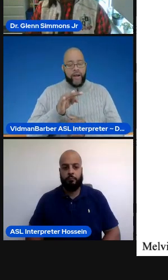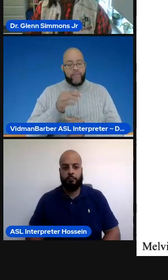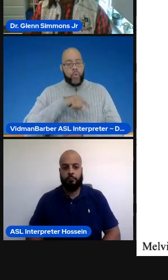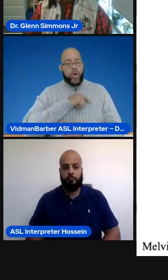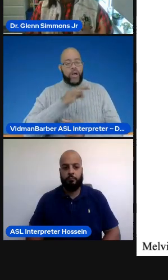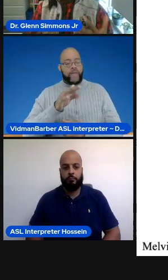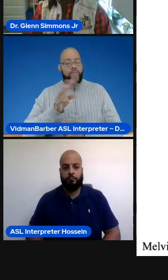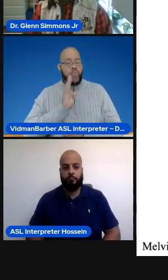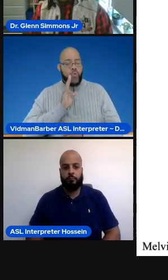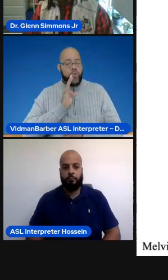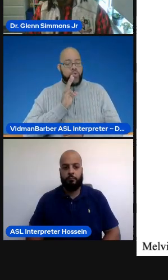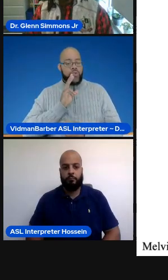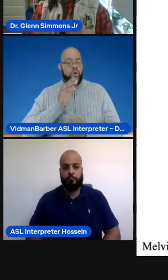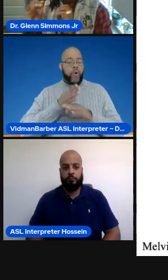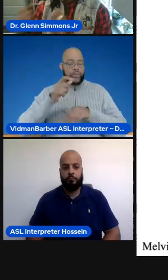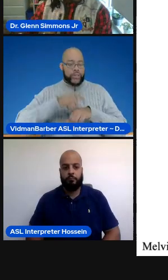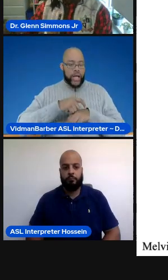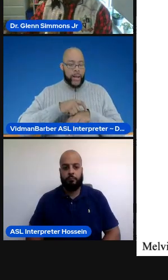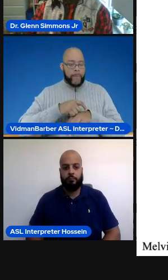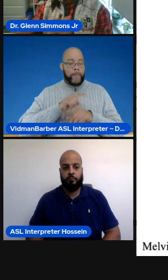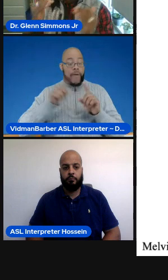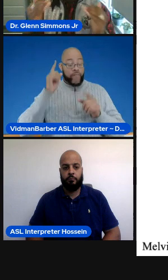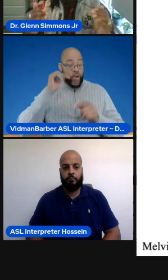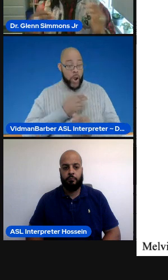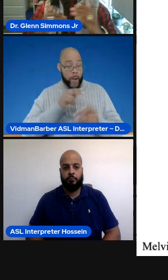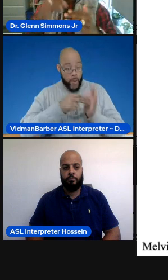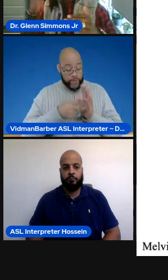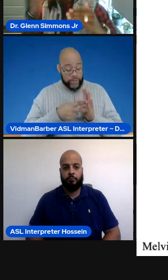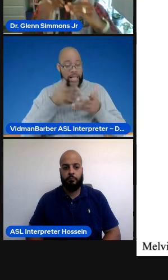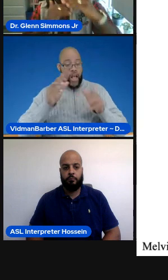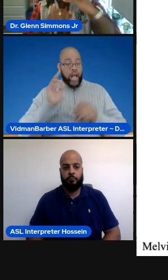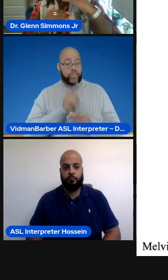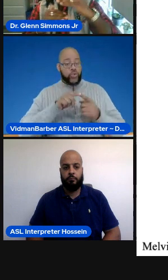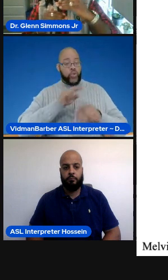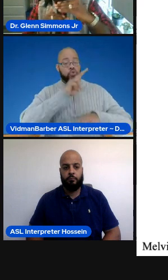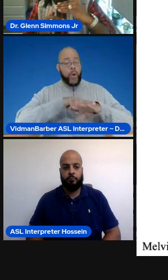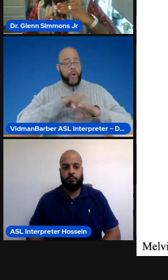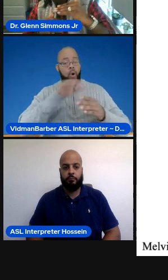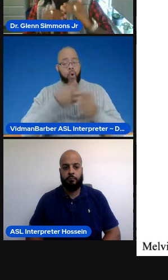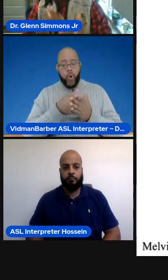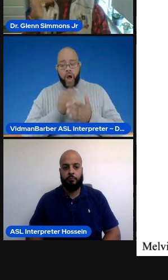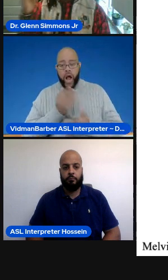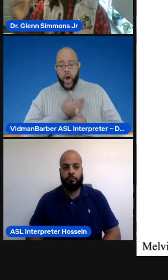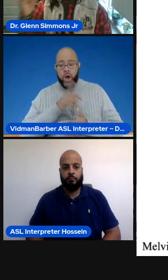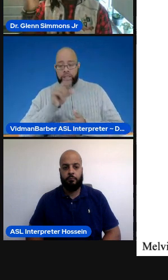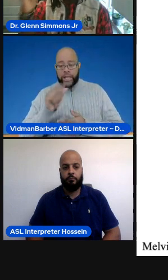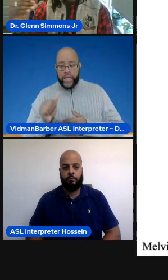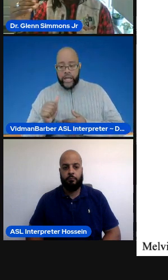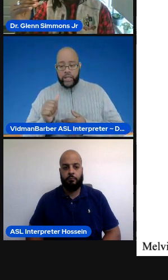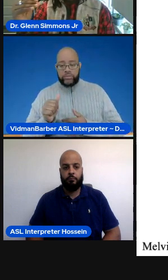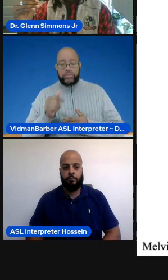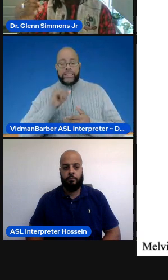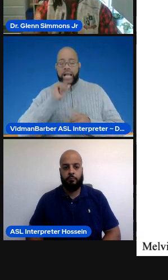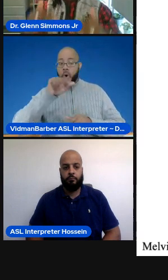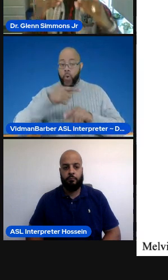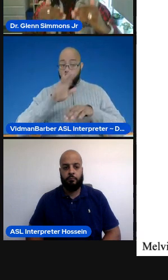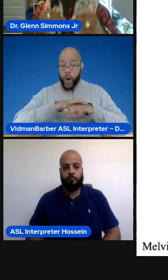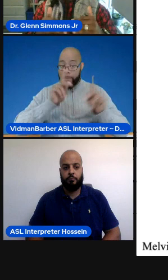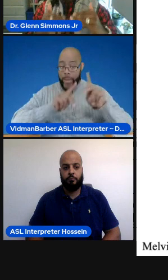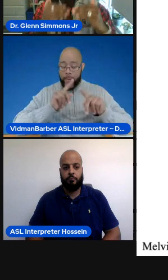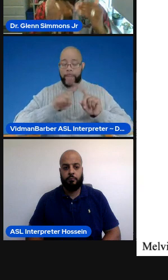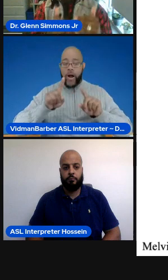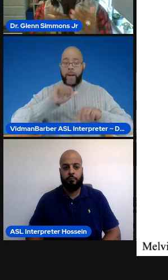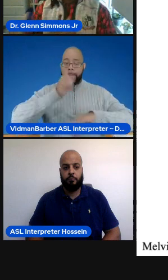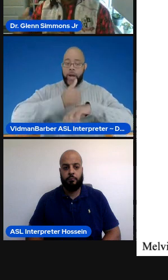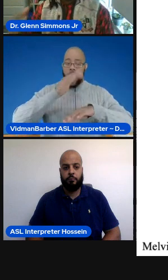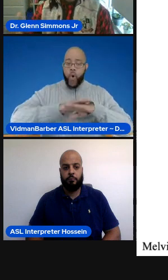of the water over time. But for our purposes, it allowed us to normalize all of our data, not just based on people, but based